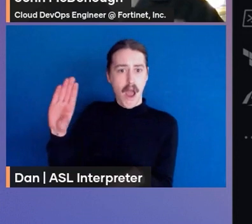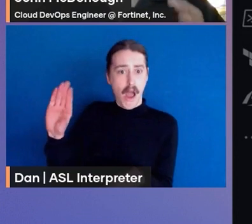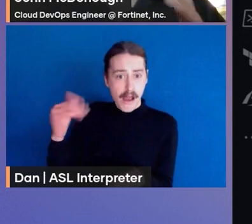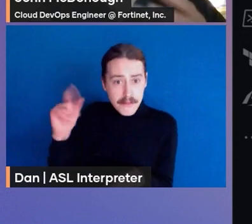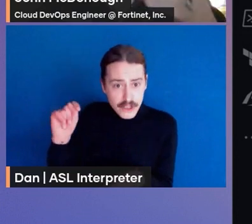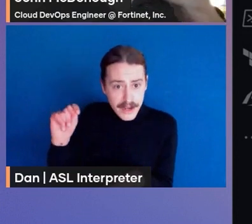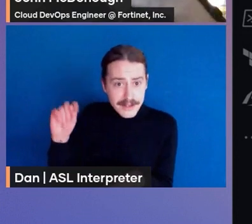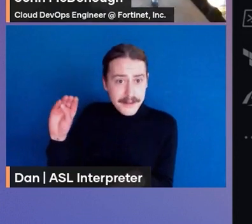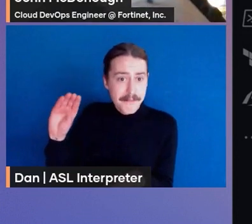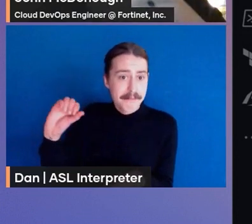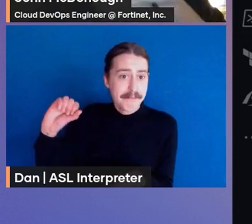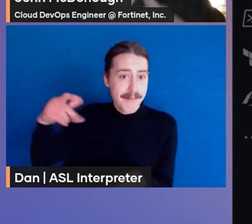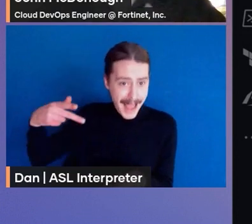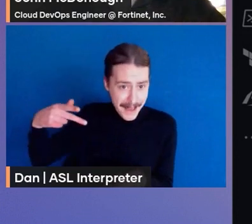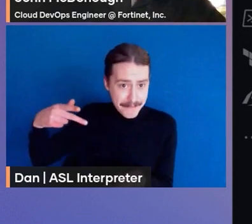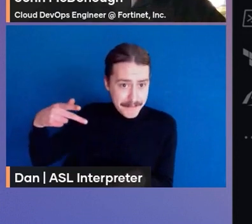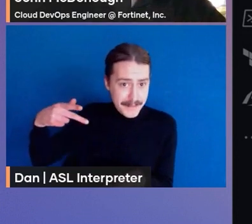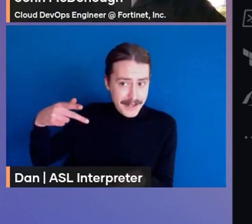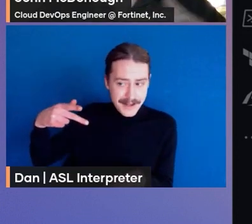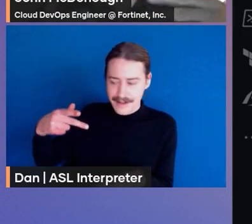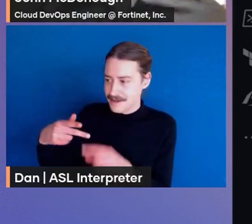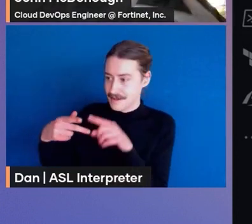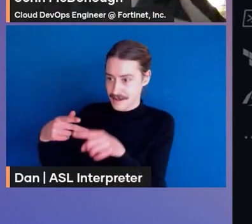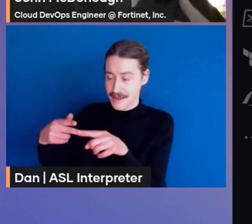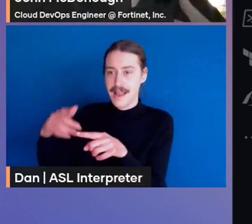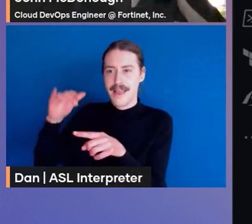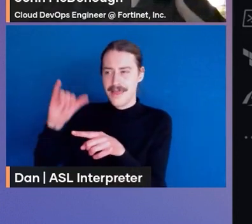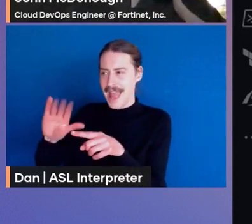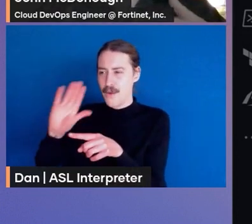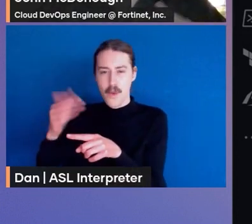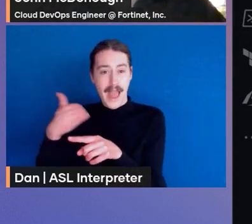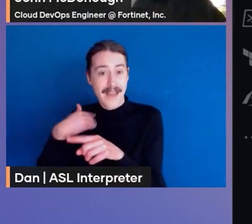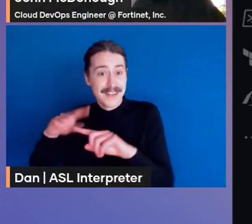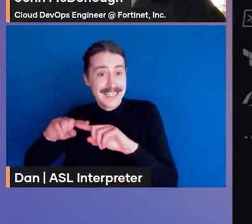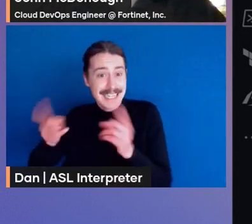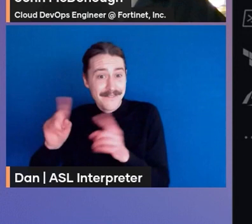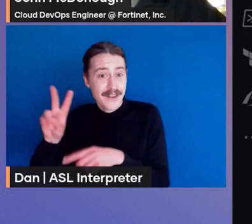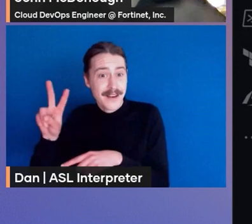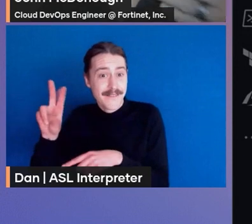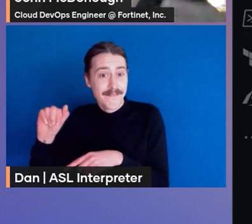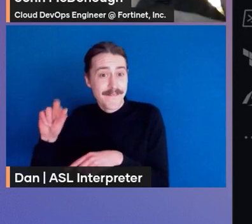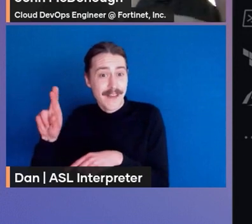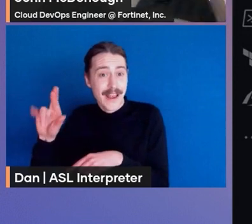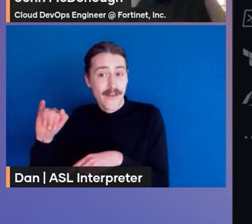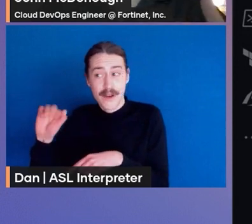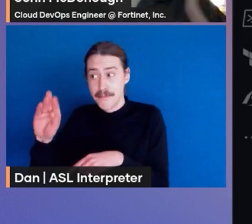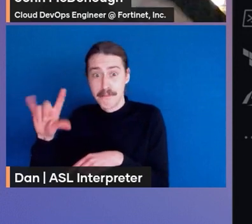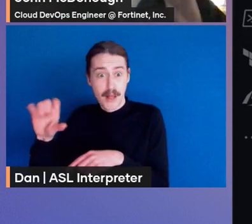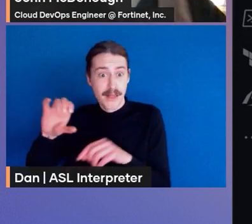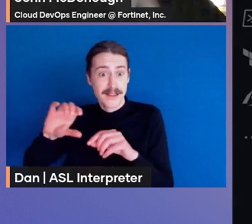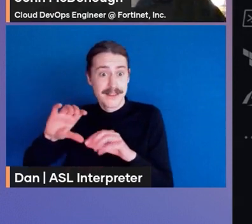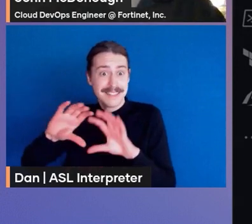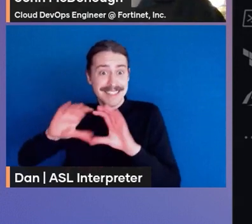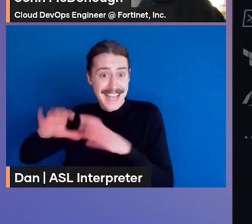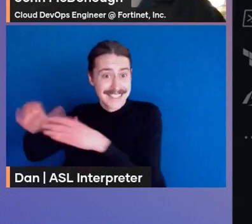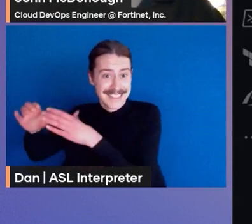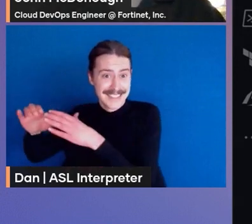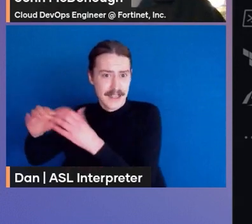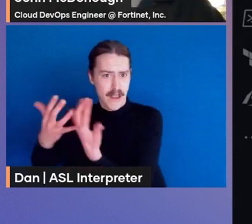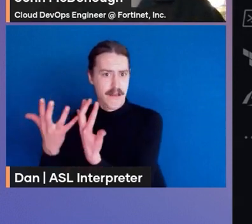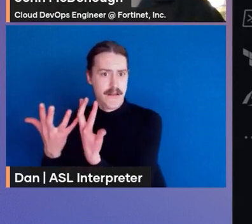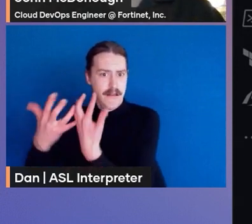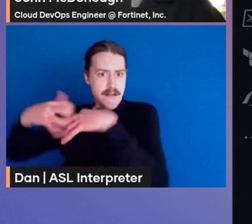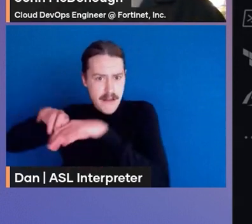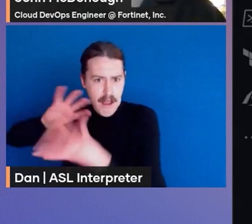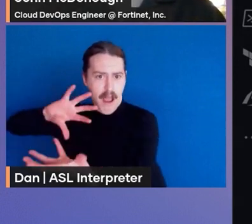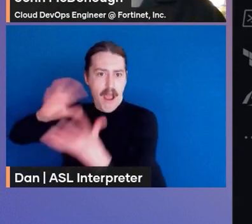turning different sets of variables, meshing them together and turning them to a map so you can reference them. That's the second example